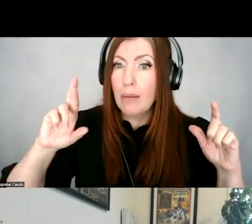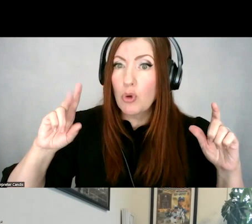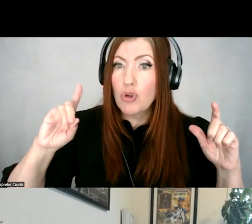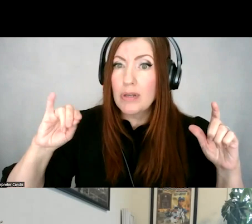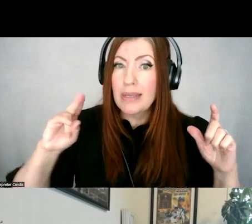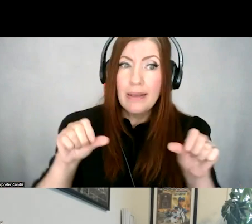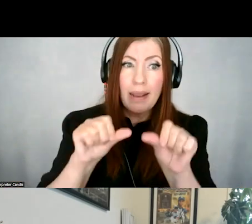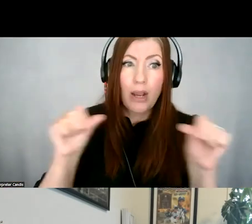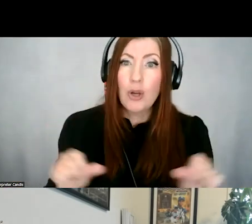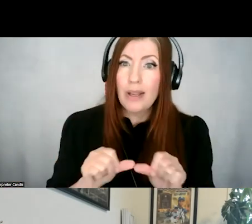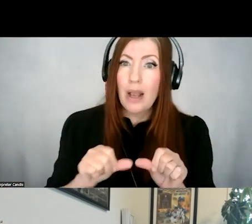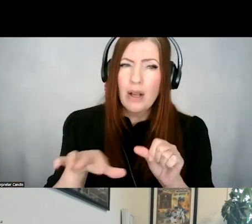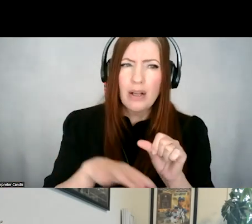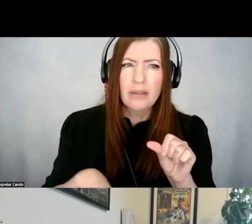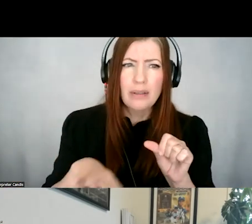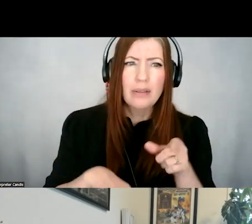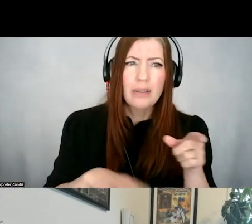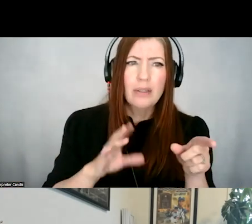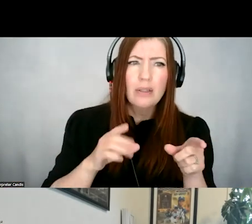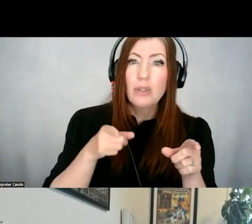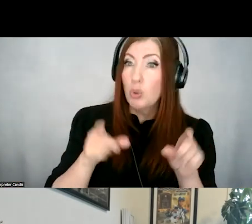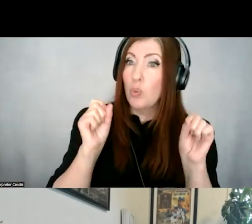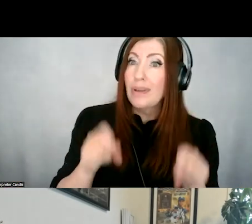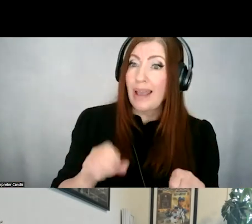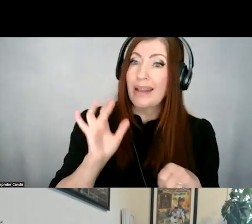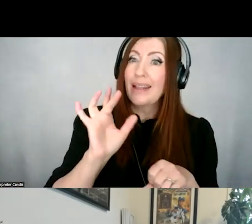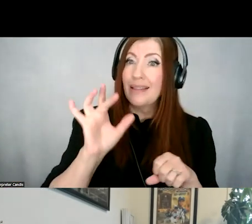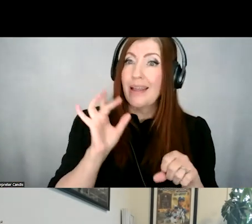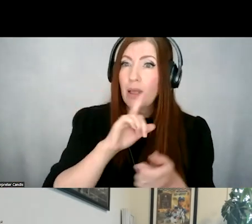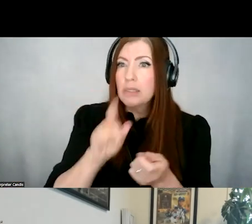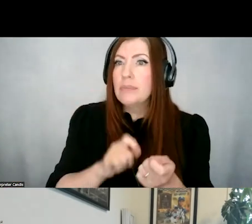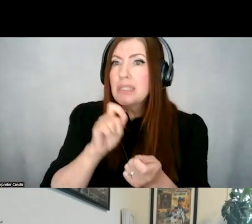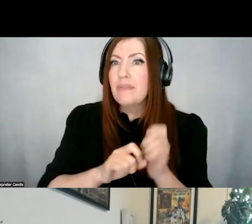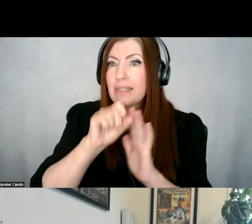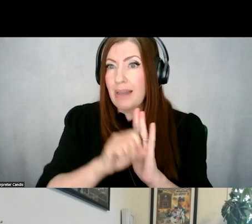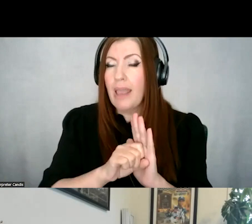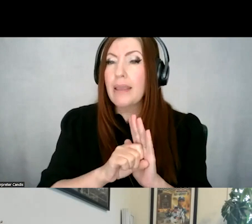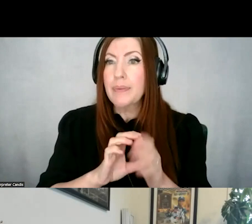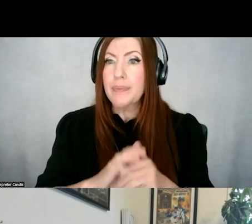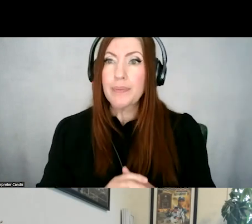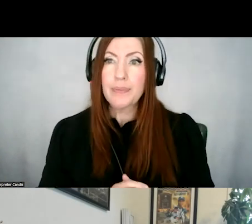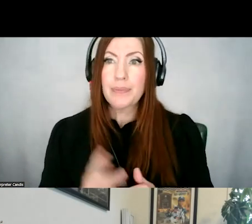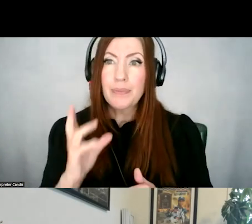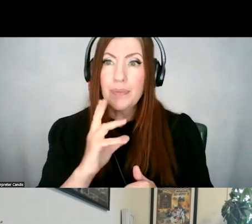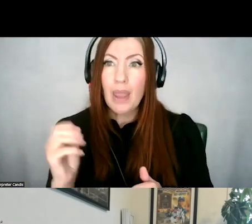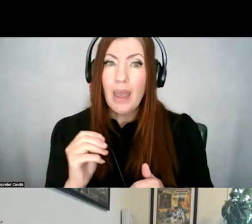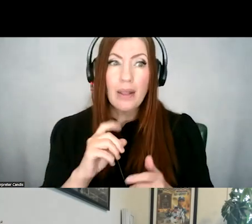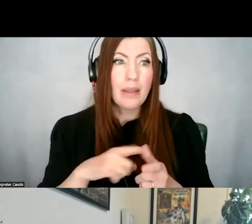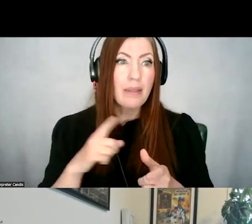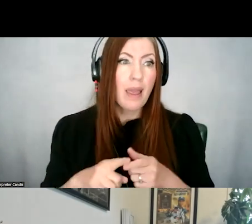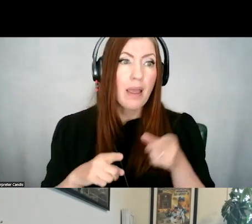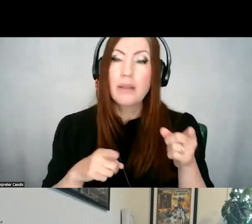region. And then what you'll be able to do is click a specific state, and then